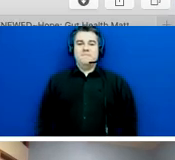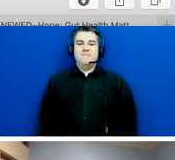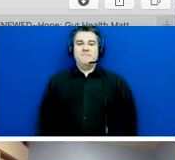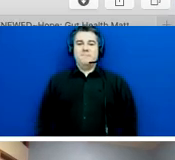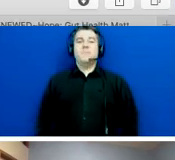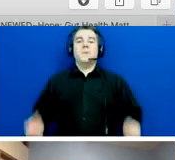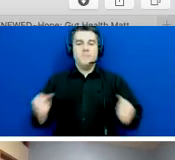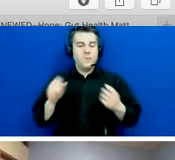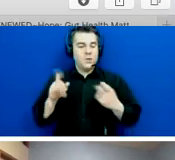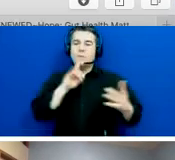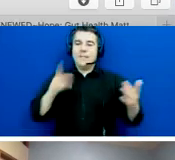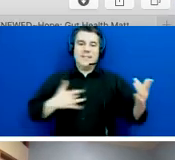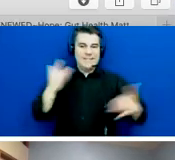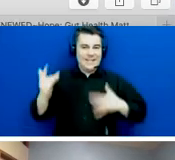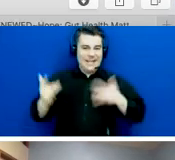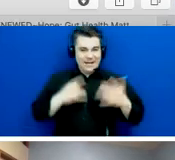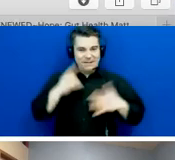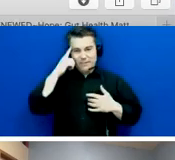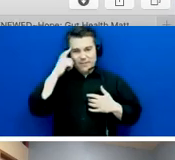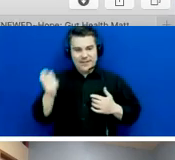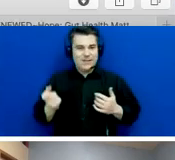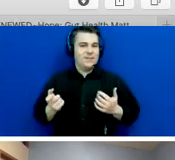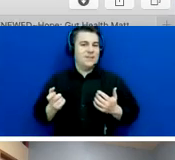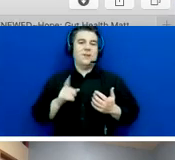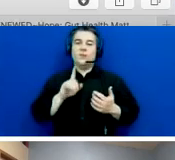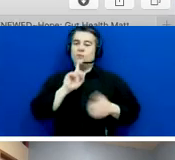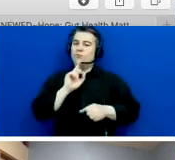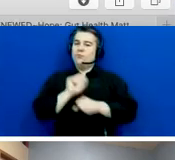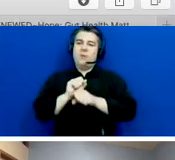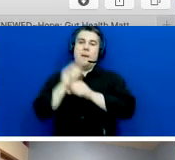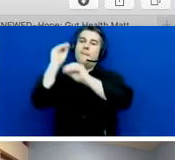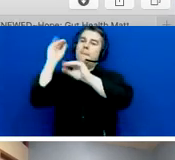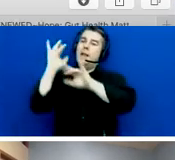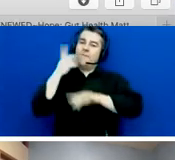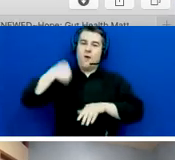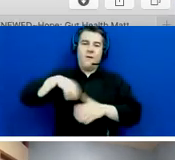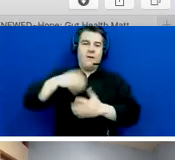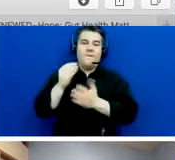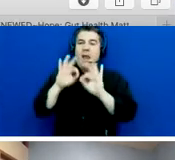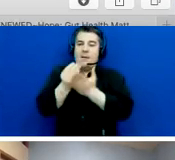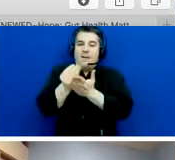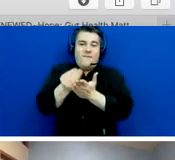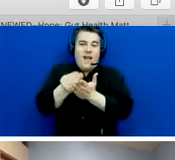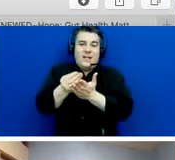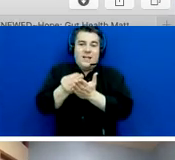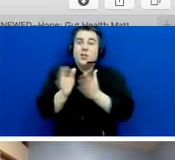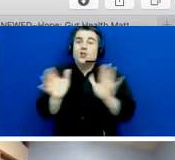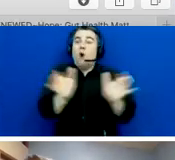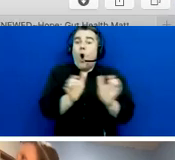And that was so exciting because it's such a huge blessing to our family's finances. Moving out here to Tiny Town,